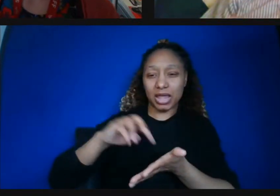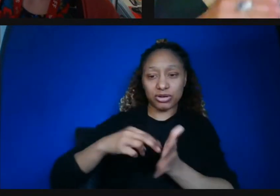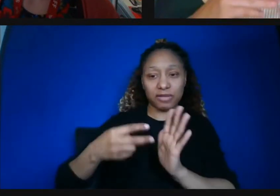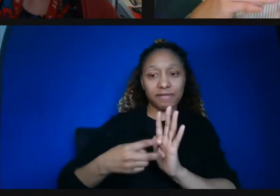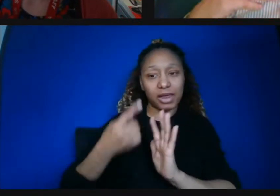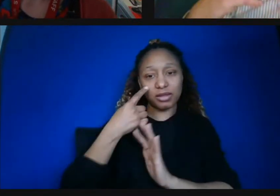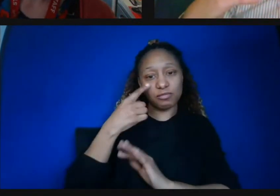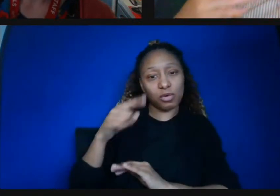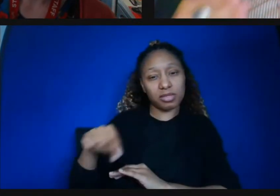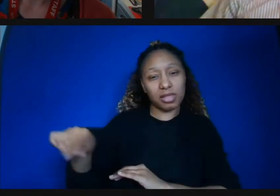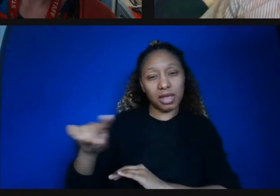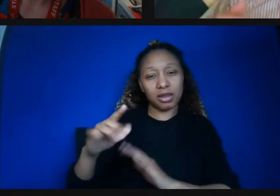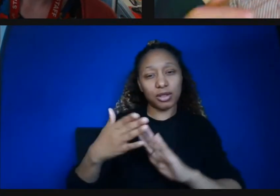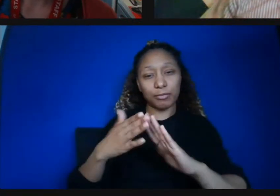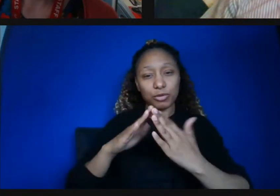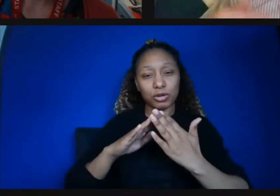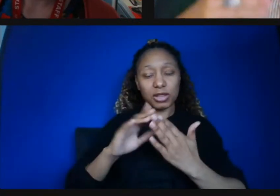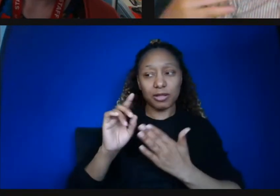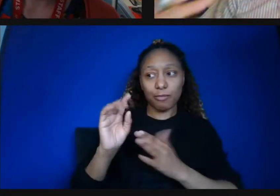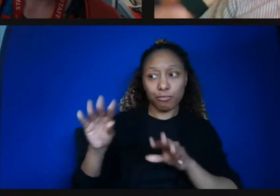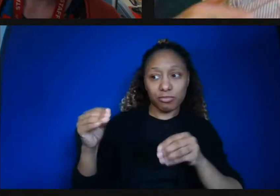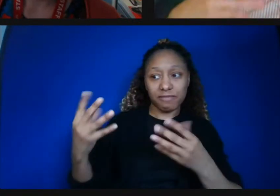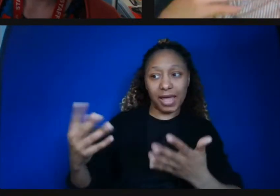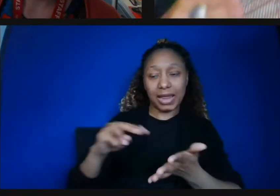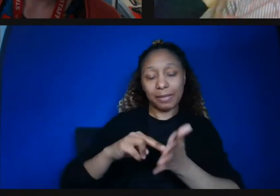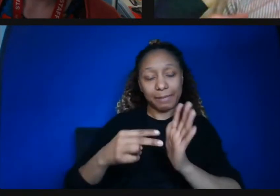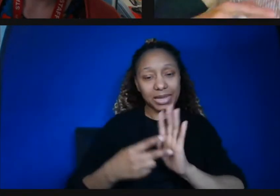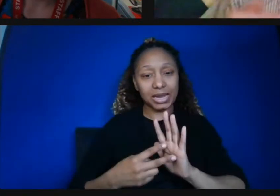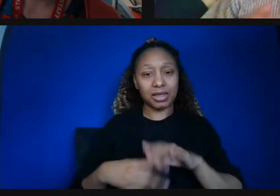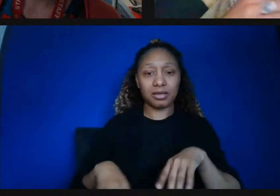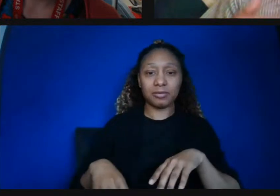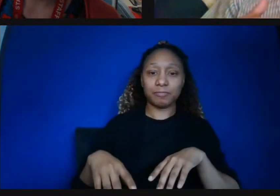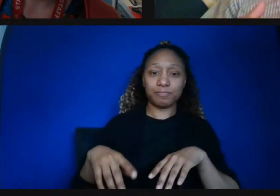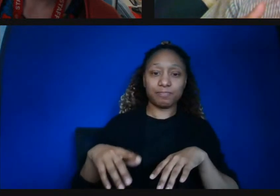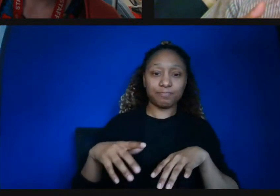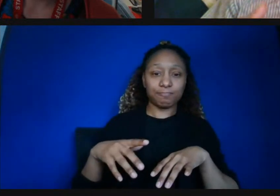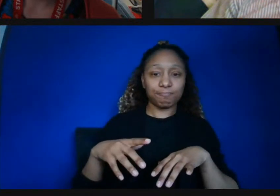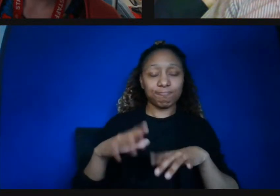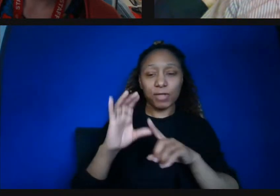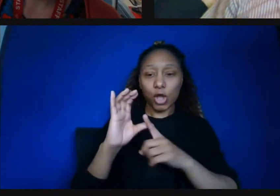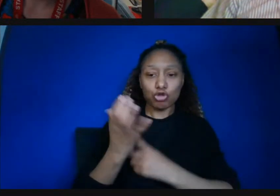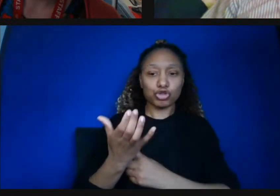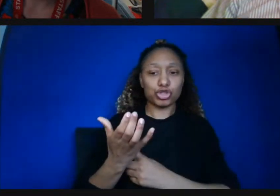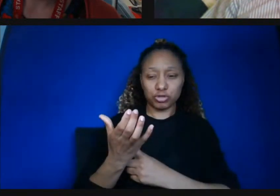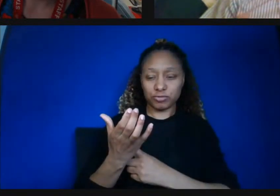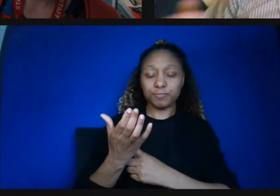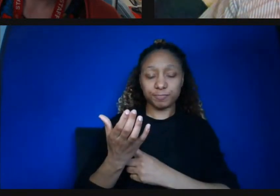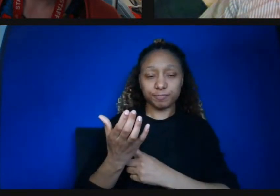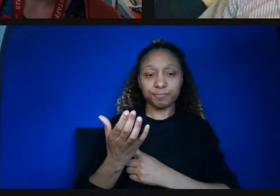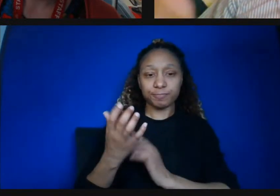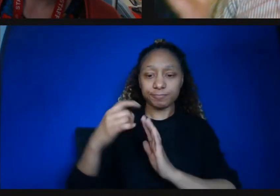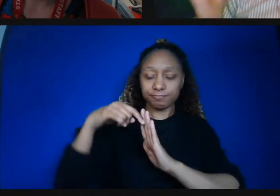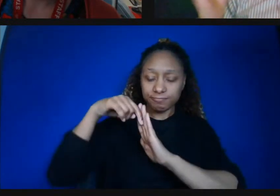community, that give meaning, purpose, heritage, culture, definition to them.